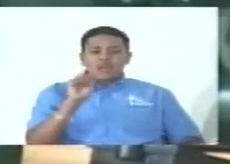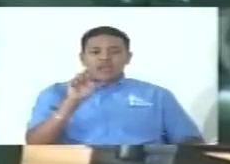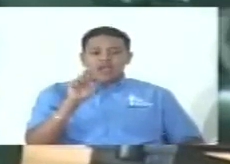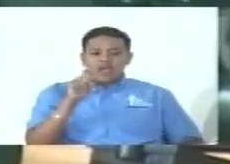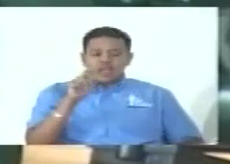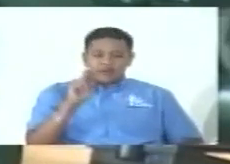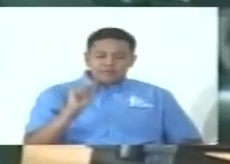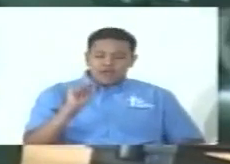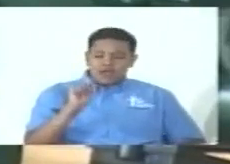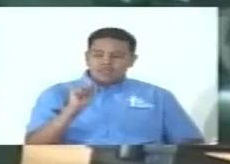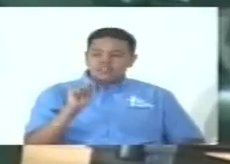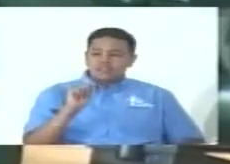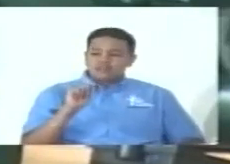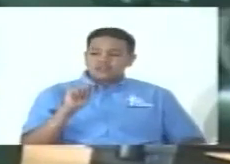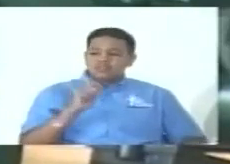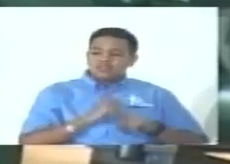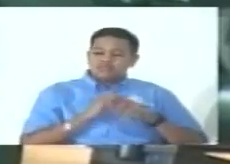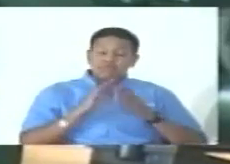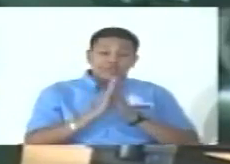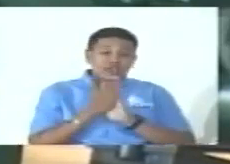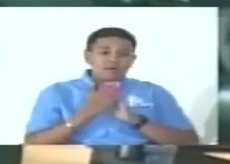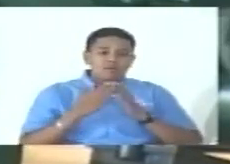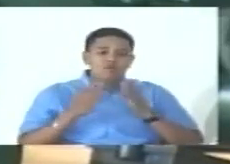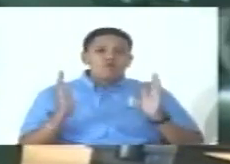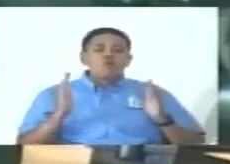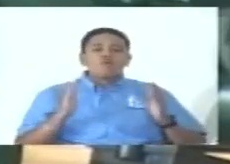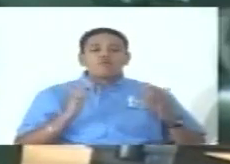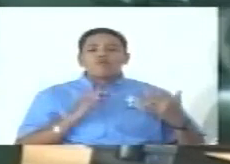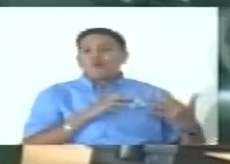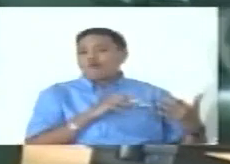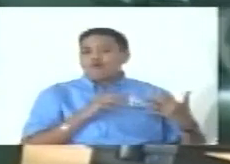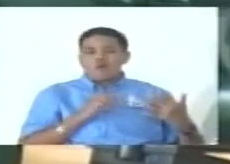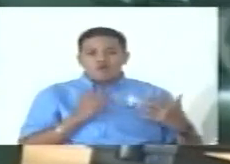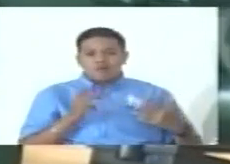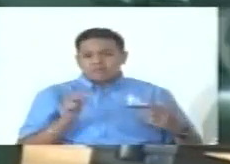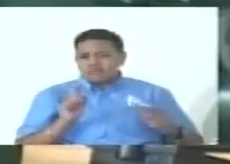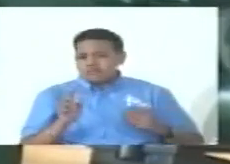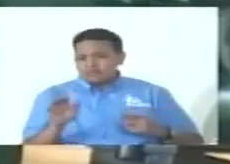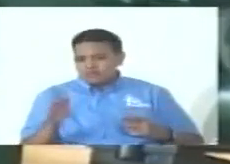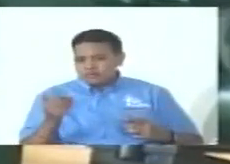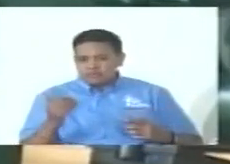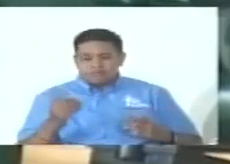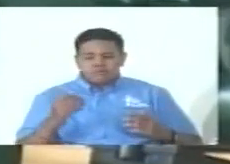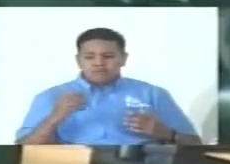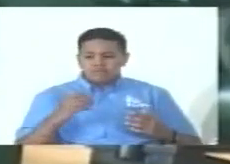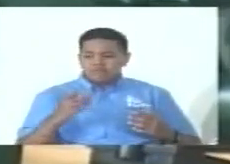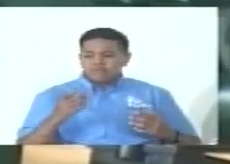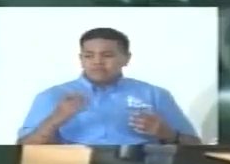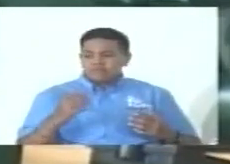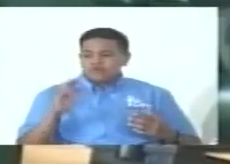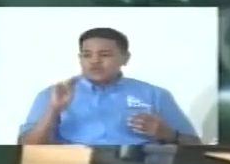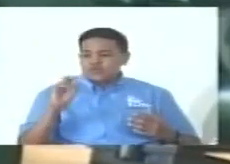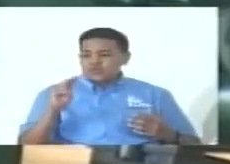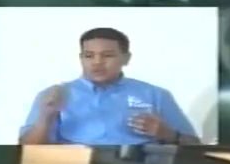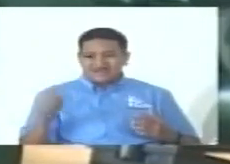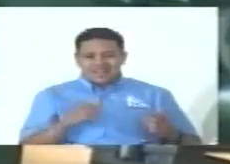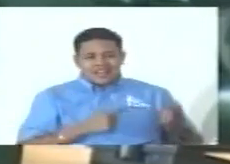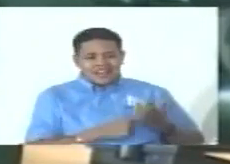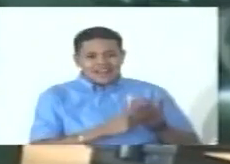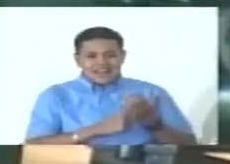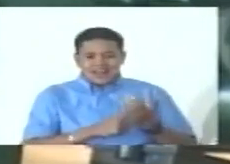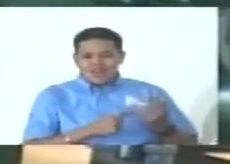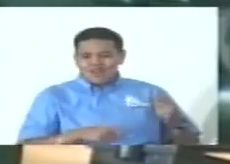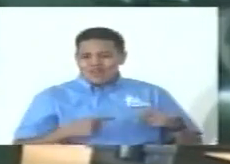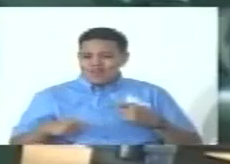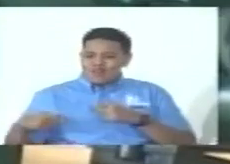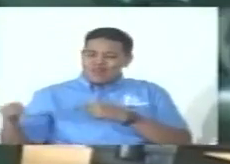became open warfare, mudslinging amongst the unions. And